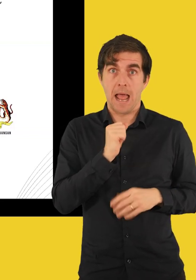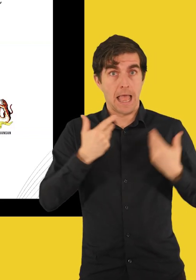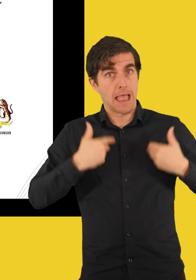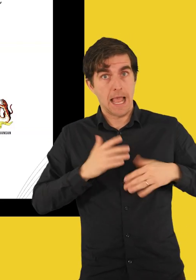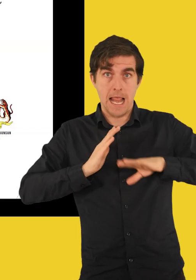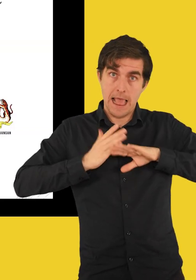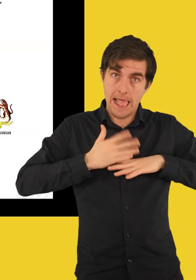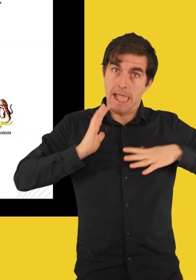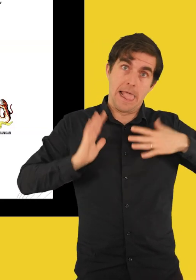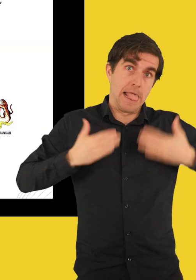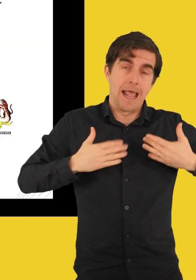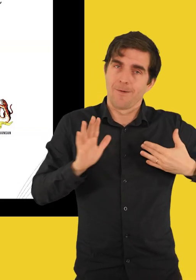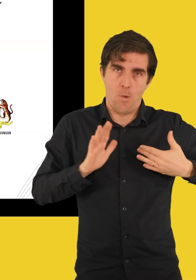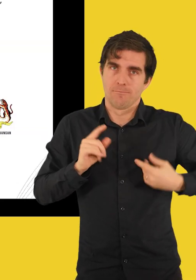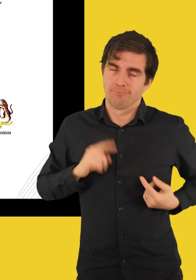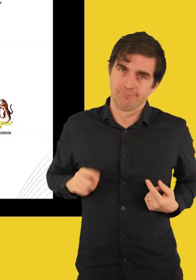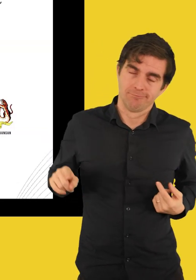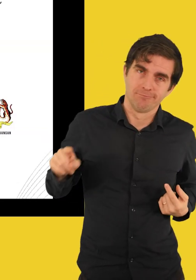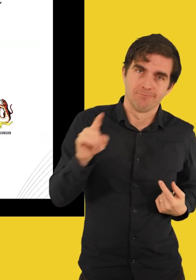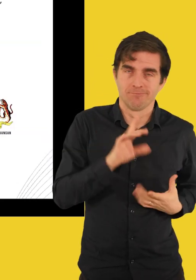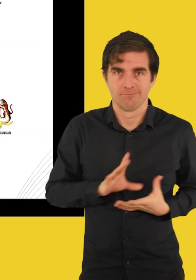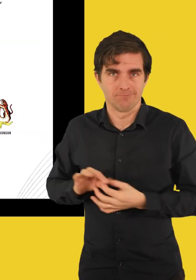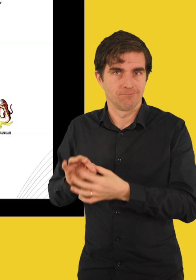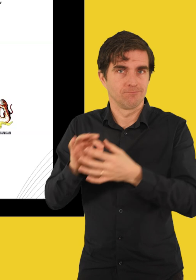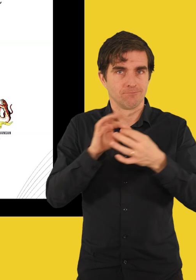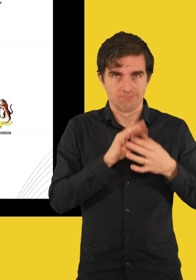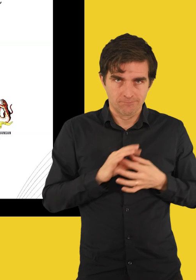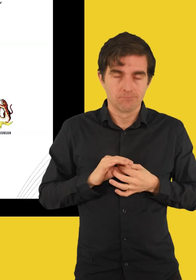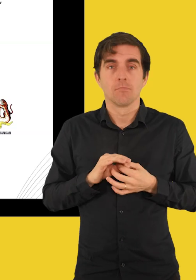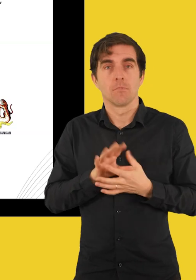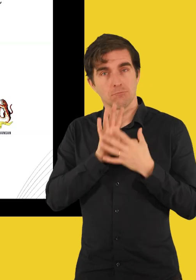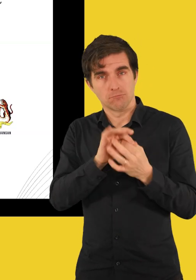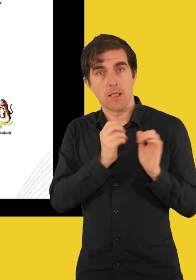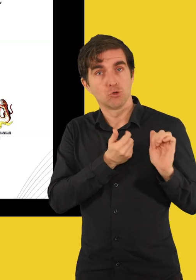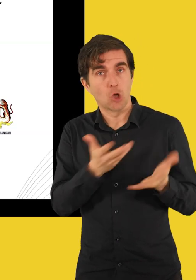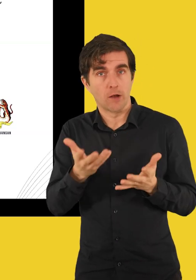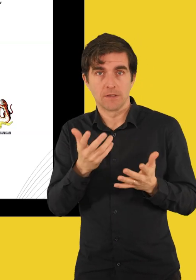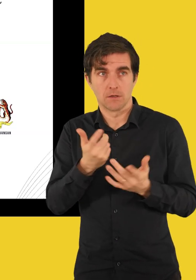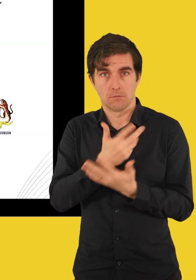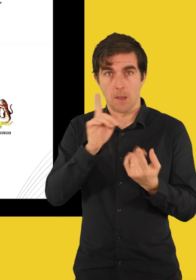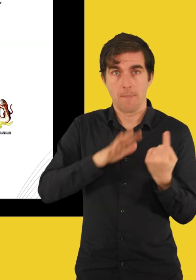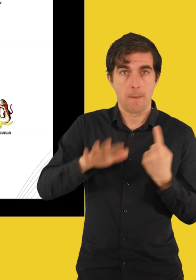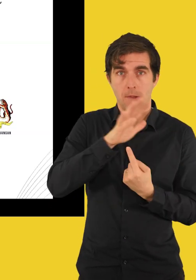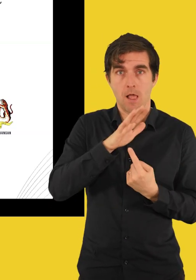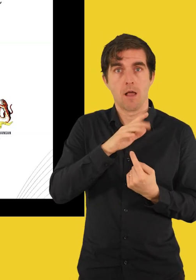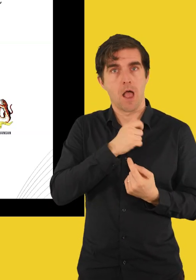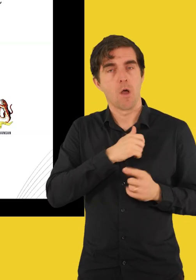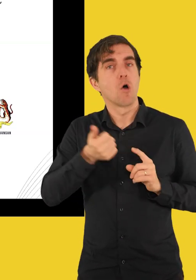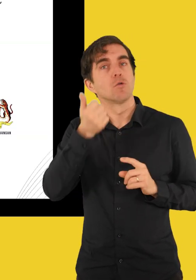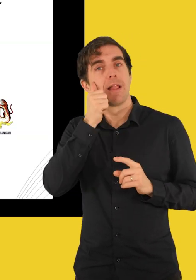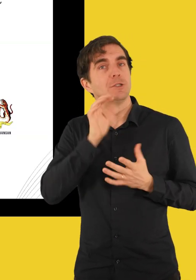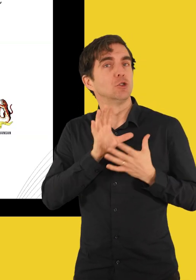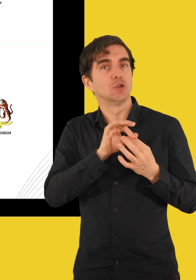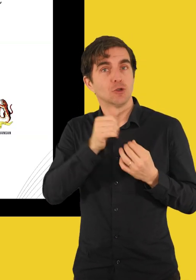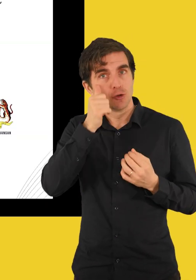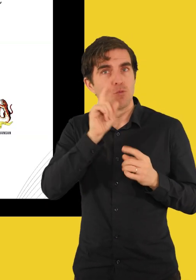It's not a one-man show. We're working especially with Sunway Center for Planetary Health as our